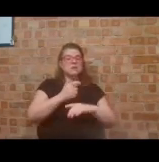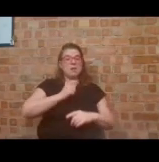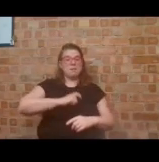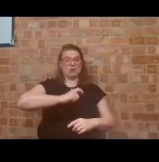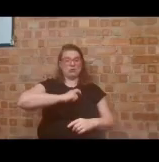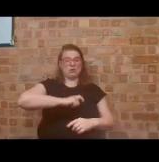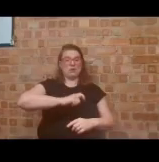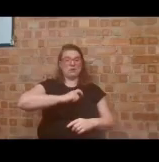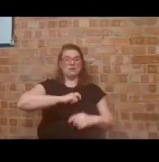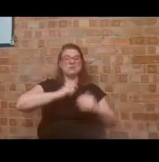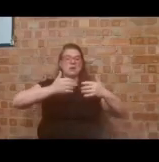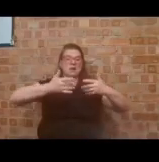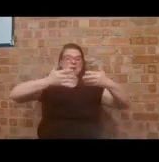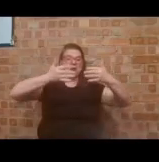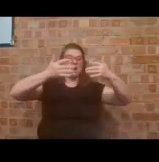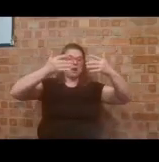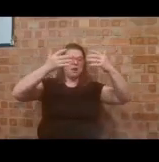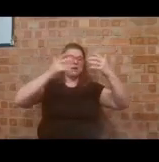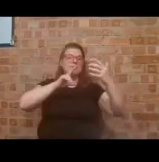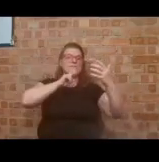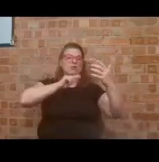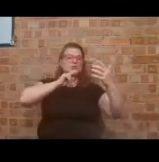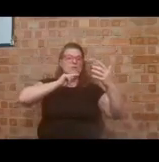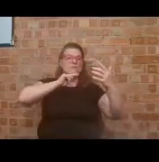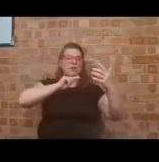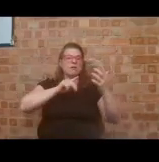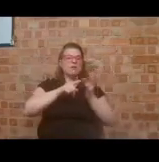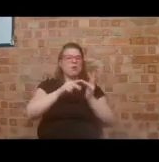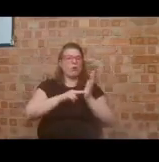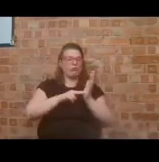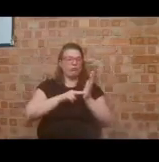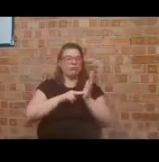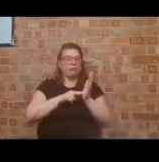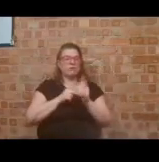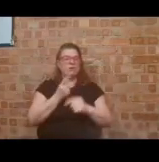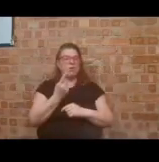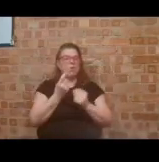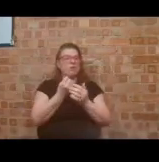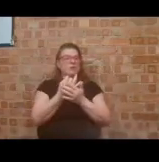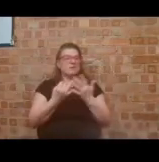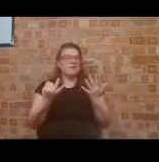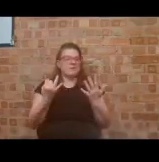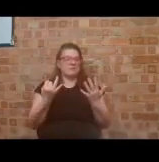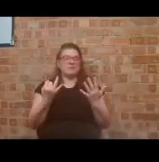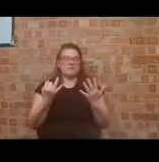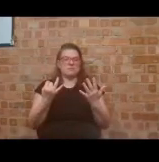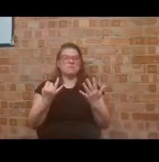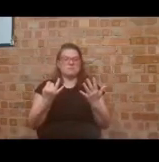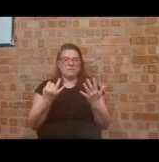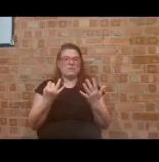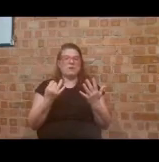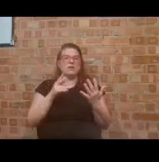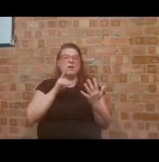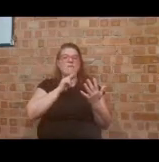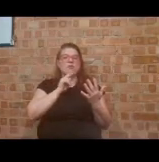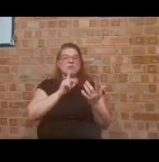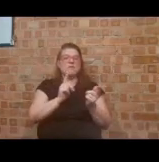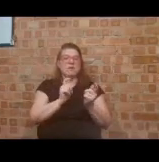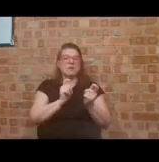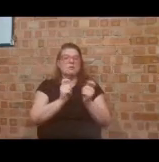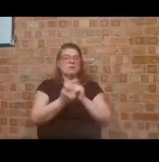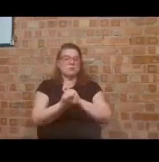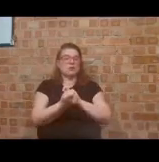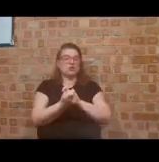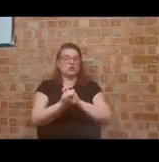Personalize vid selected. VoiceOver on button 1 of 7. We'll double tap on VoiceOver. VoiceOver switch button. And